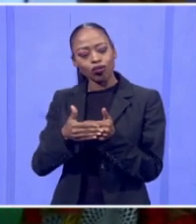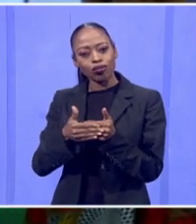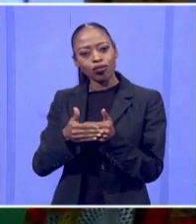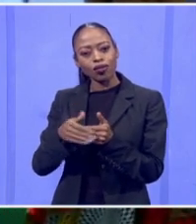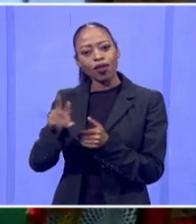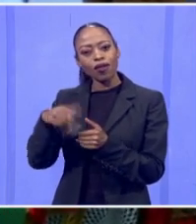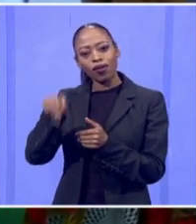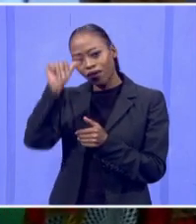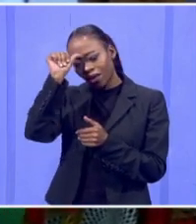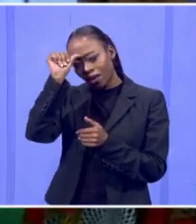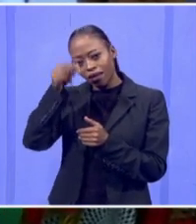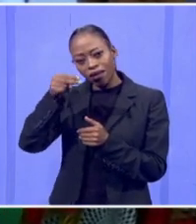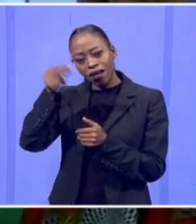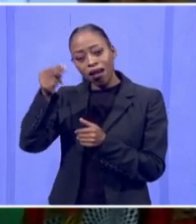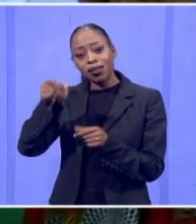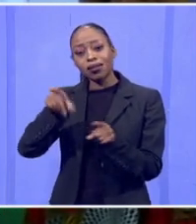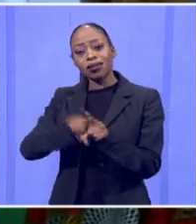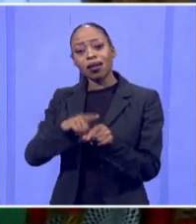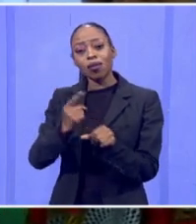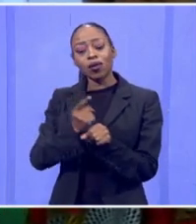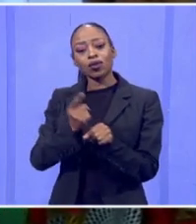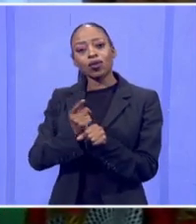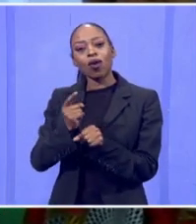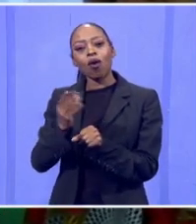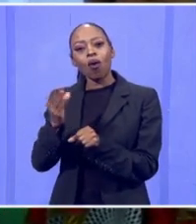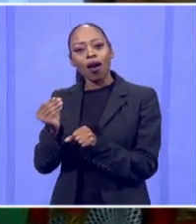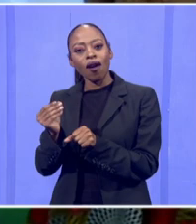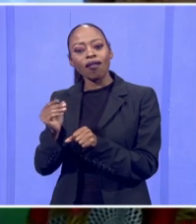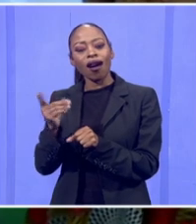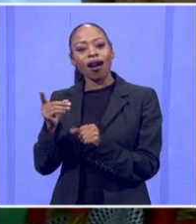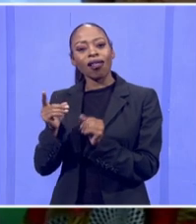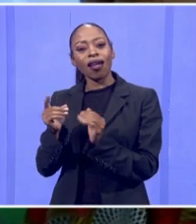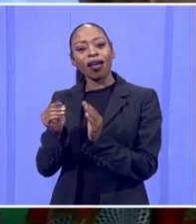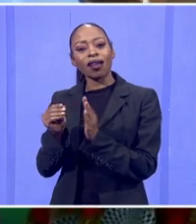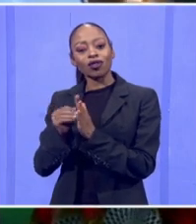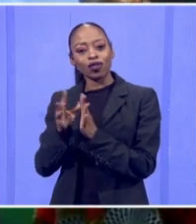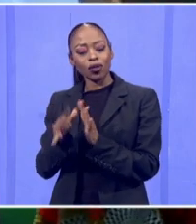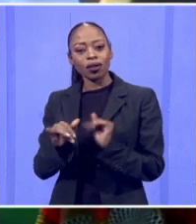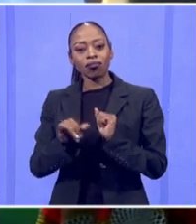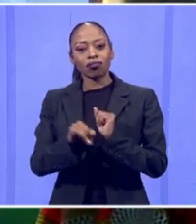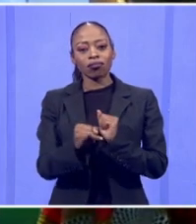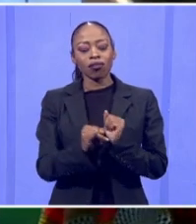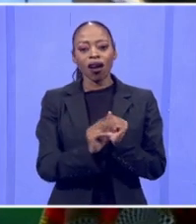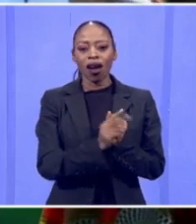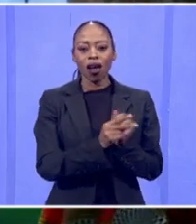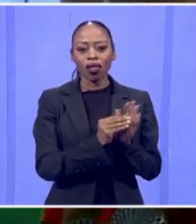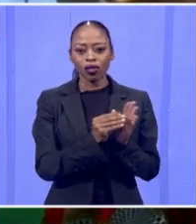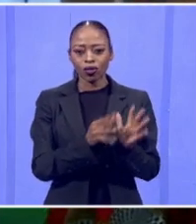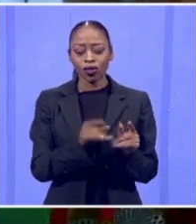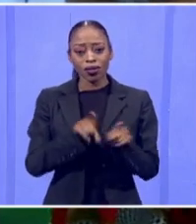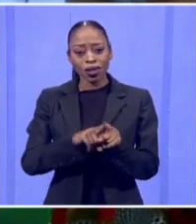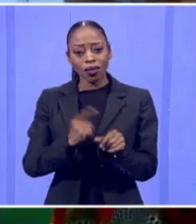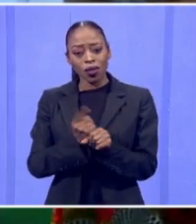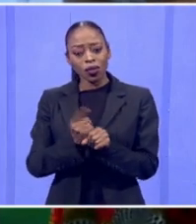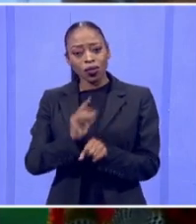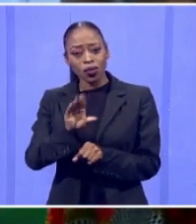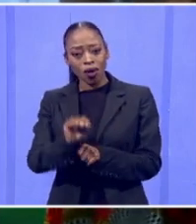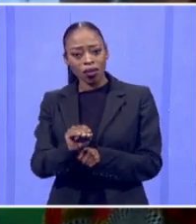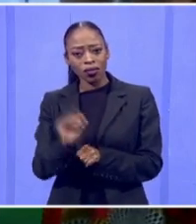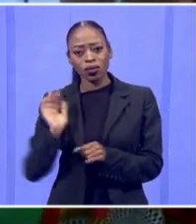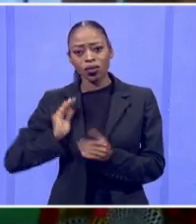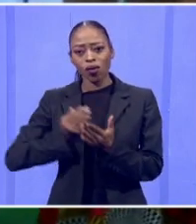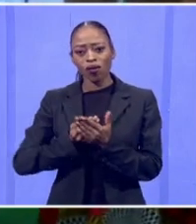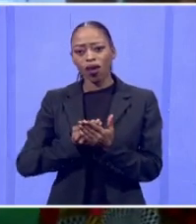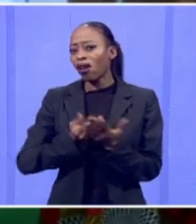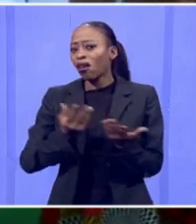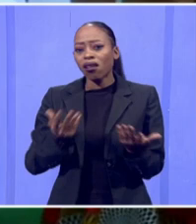was a case in Tuzuma where a learner stabbed another learner. So just to ask a question, what have you done to